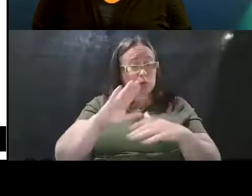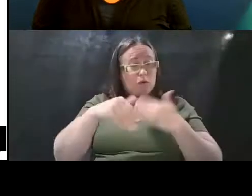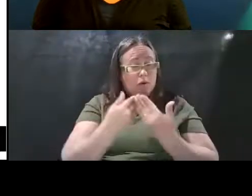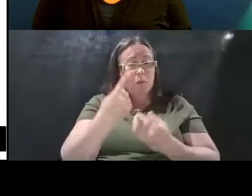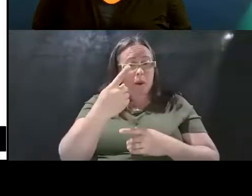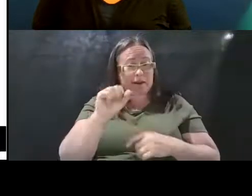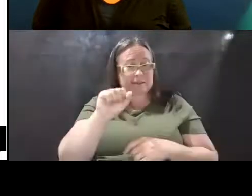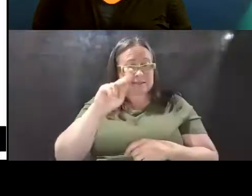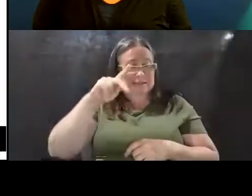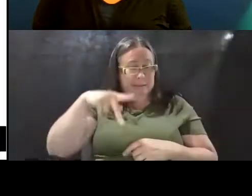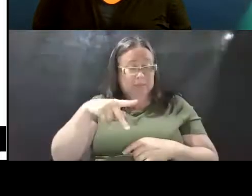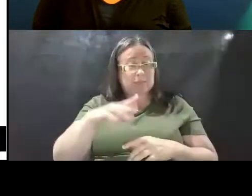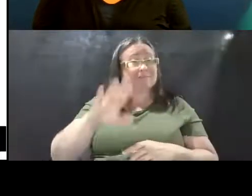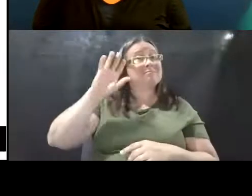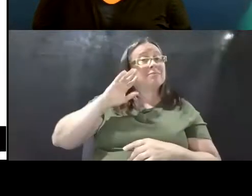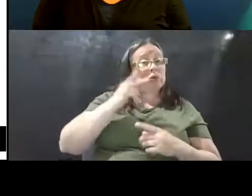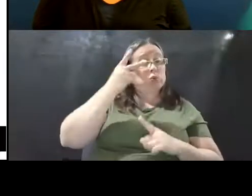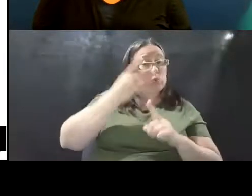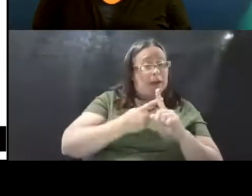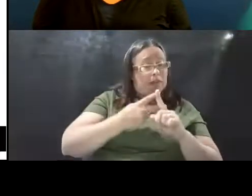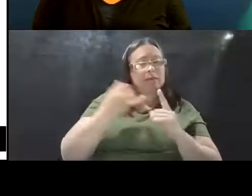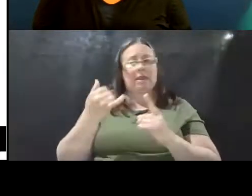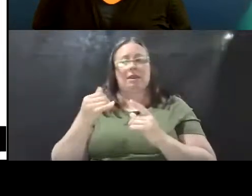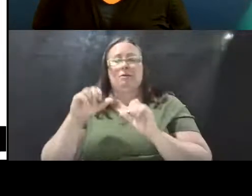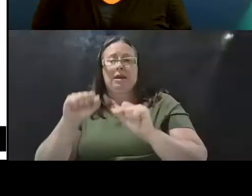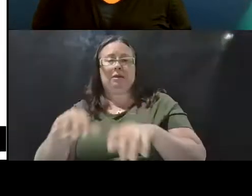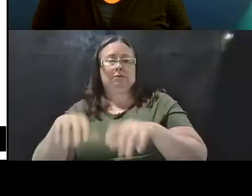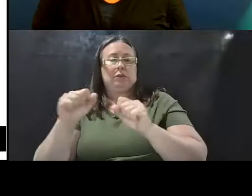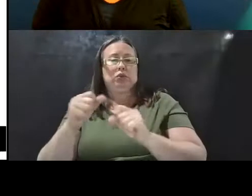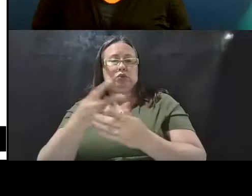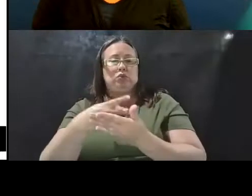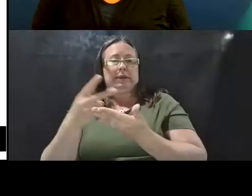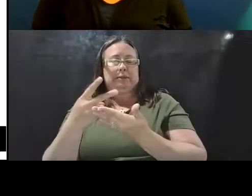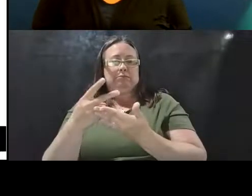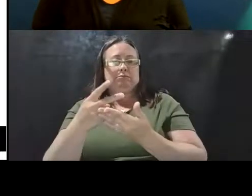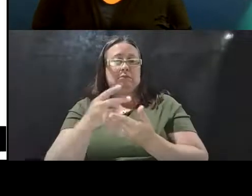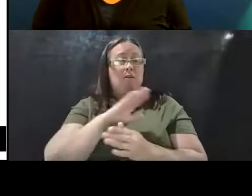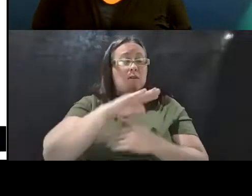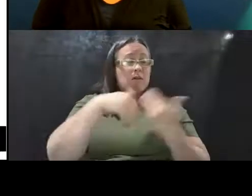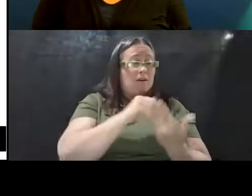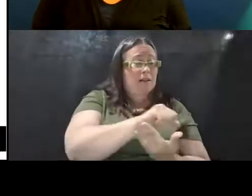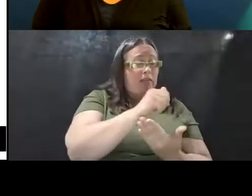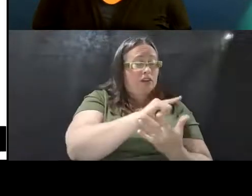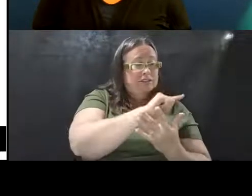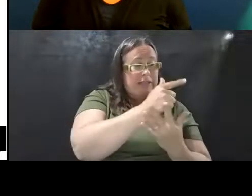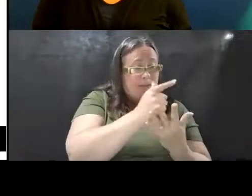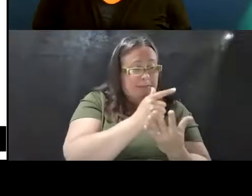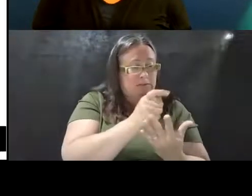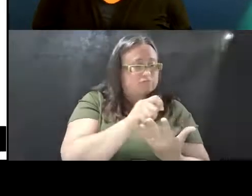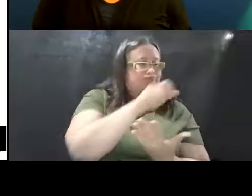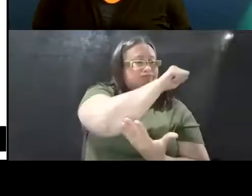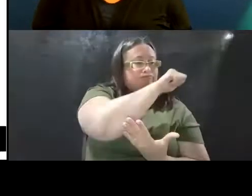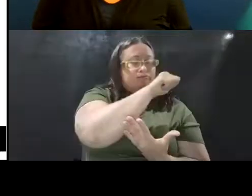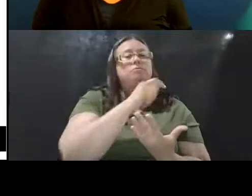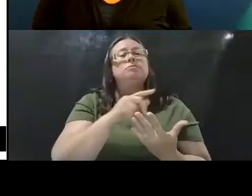so what used to take 2 months, we can now do in 2 weeks and eliminate all those steps in culture. And that's shown